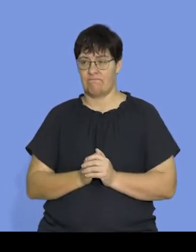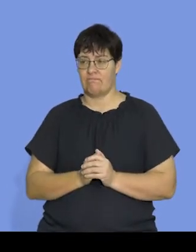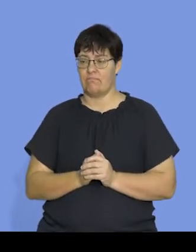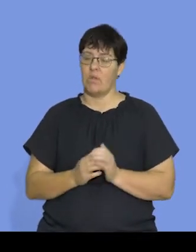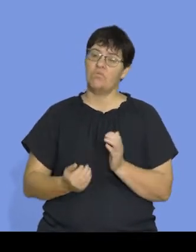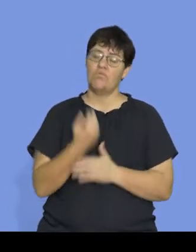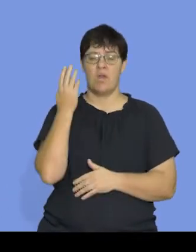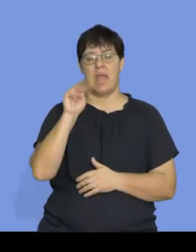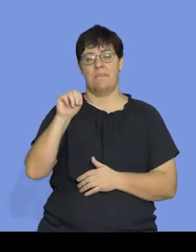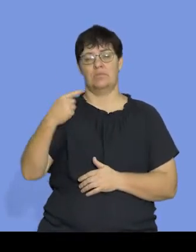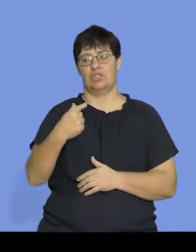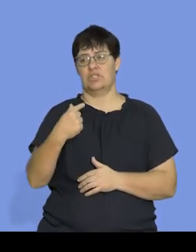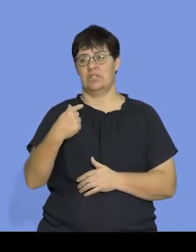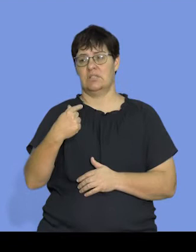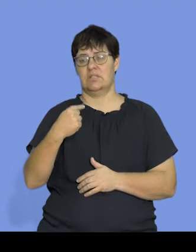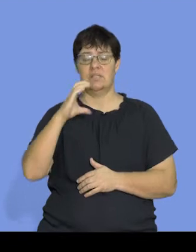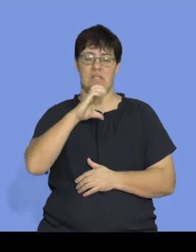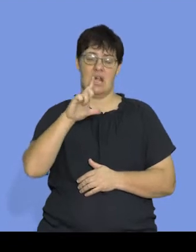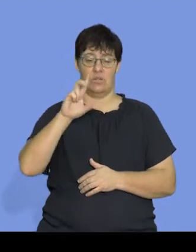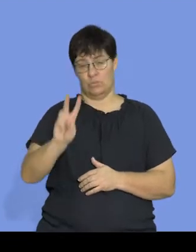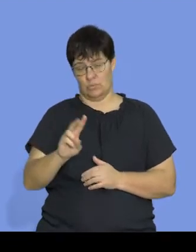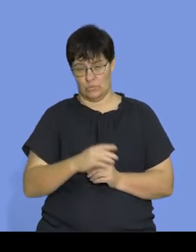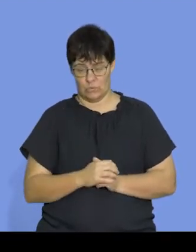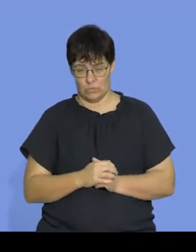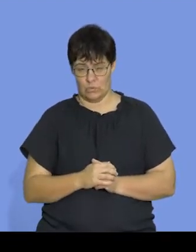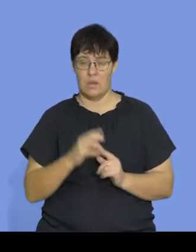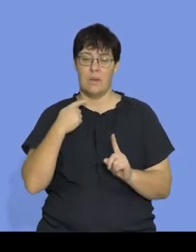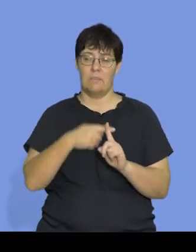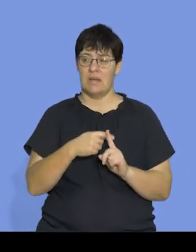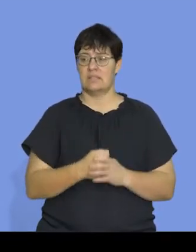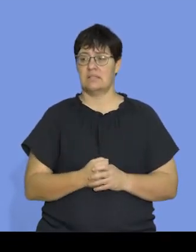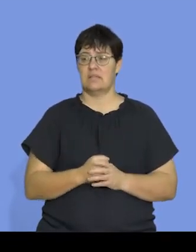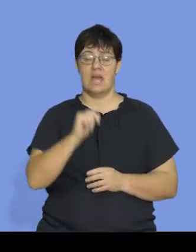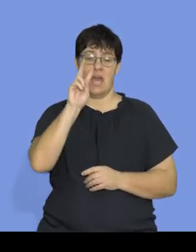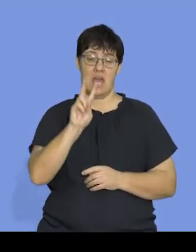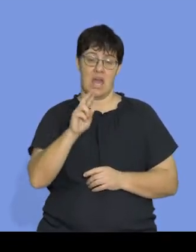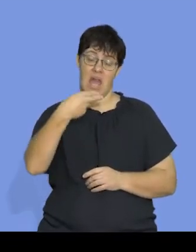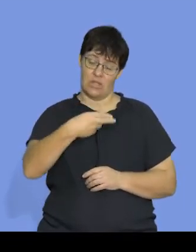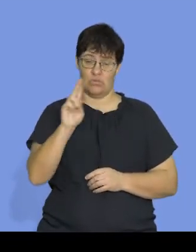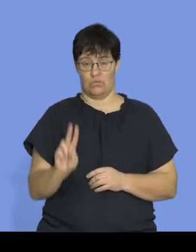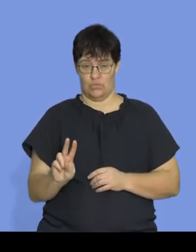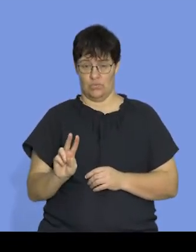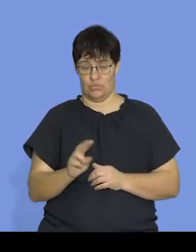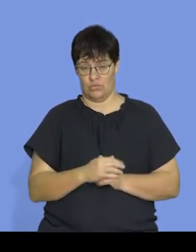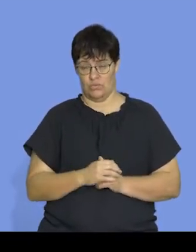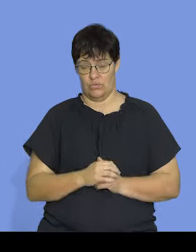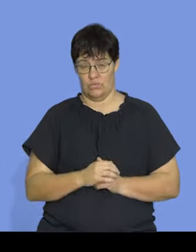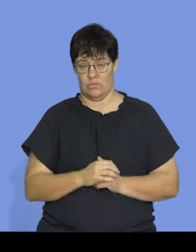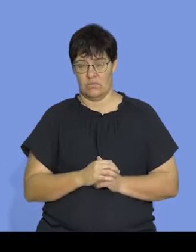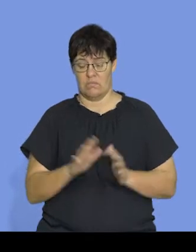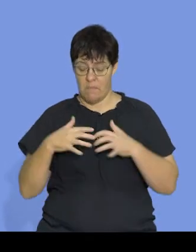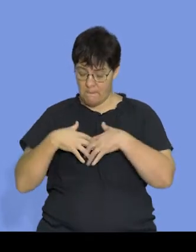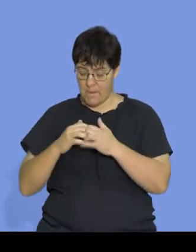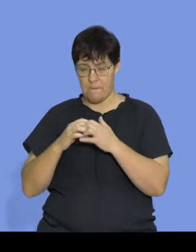like magnesium chloride, okay, let's say plus hydrogen gas. Now, for us to be able to form these